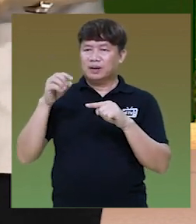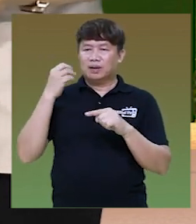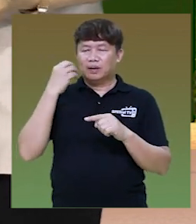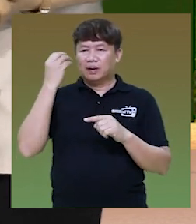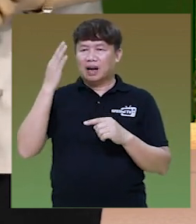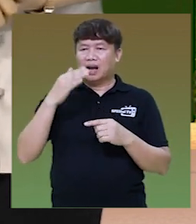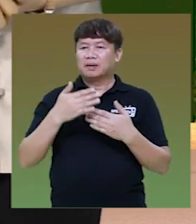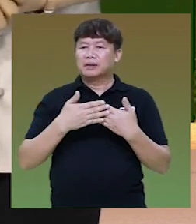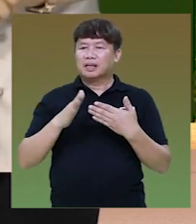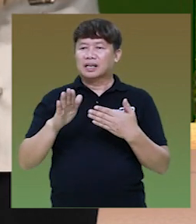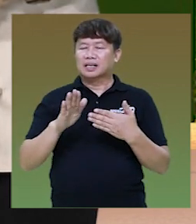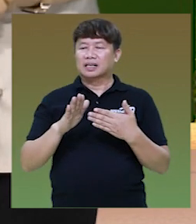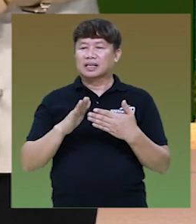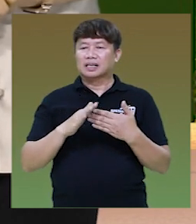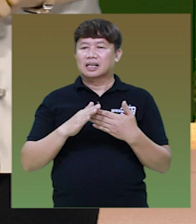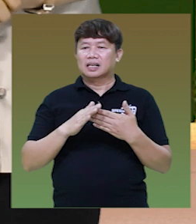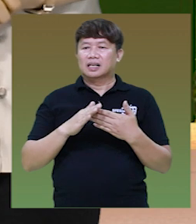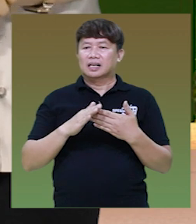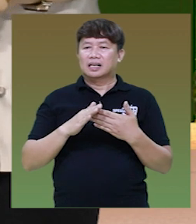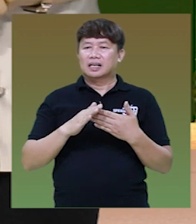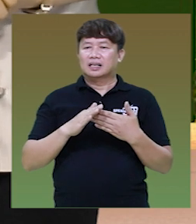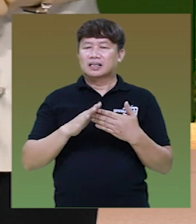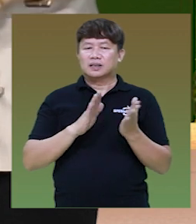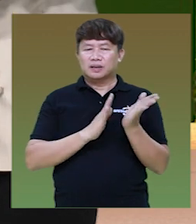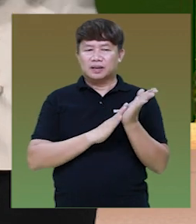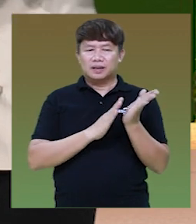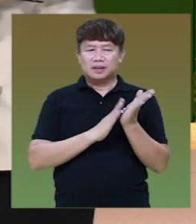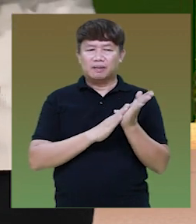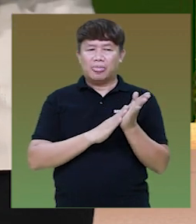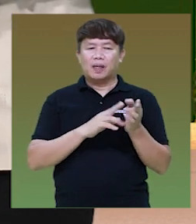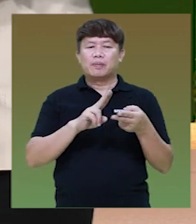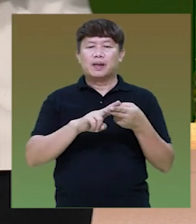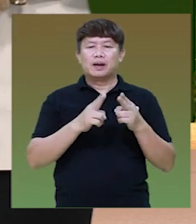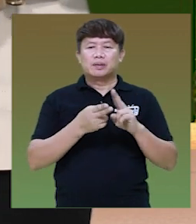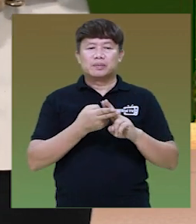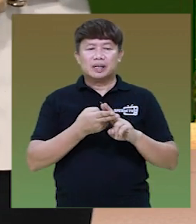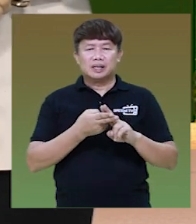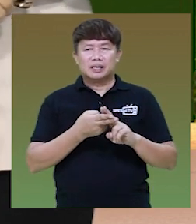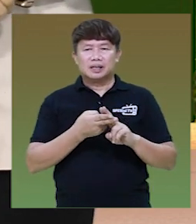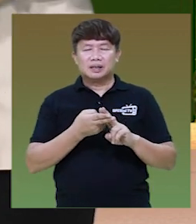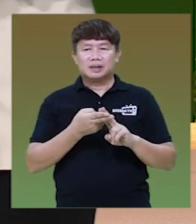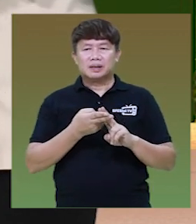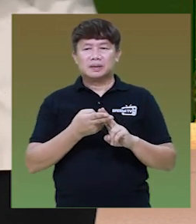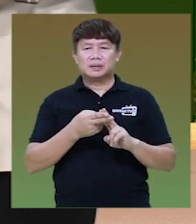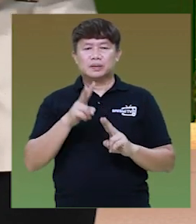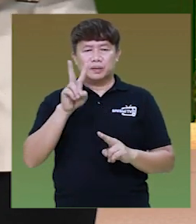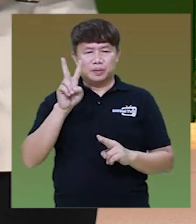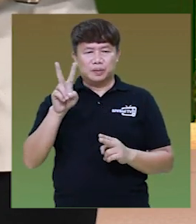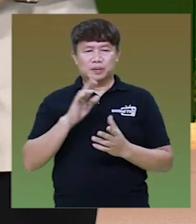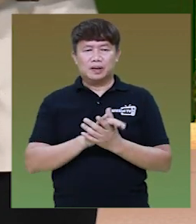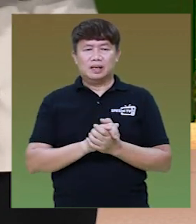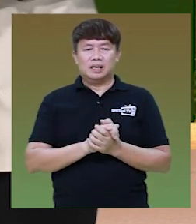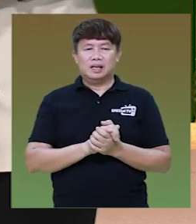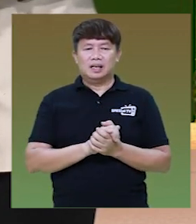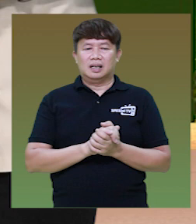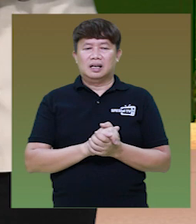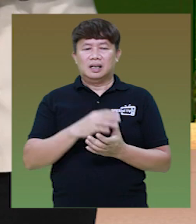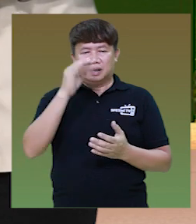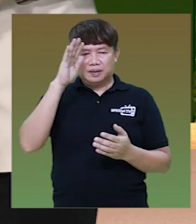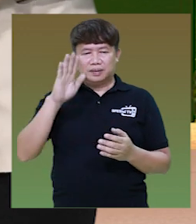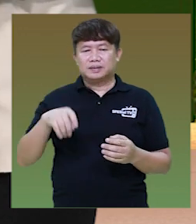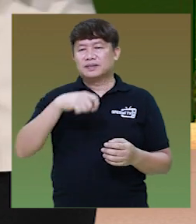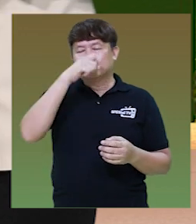Number 2, the boy is brushing his teeth. The boy is